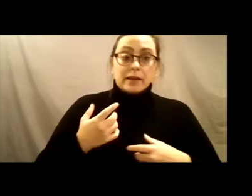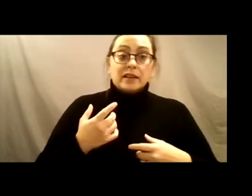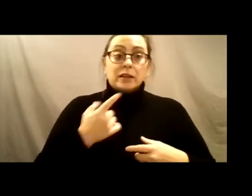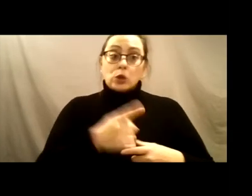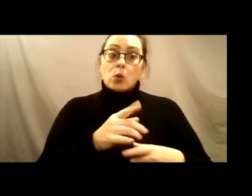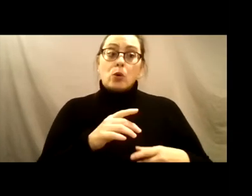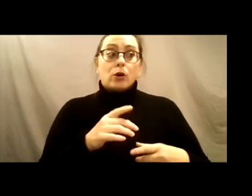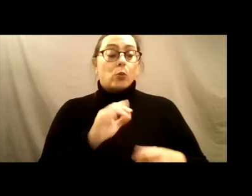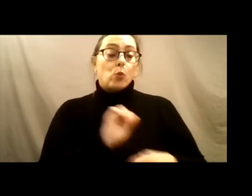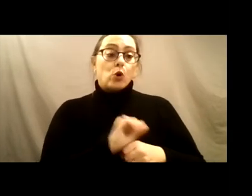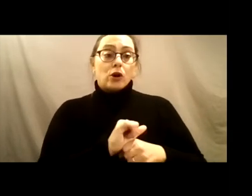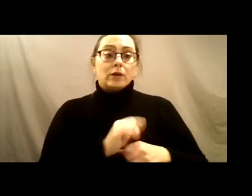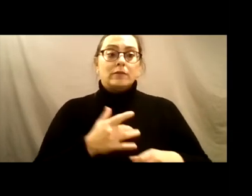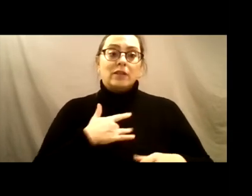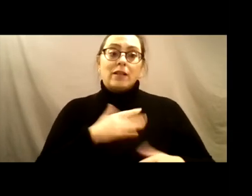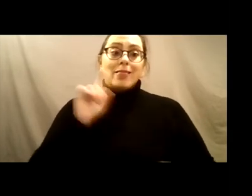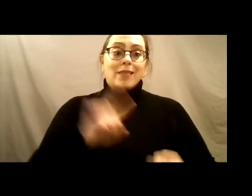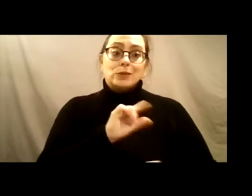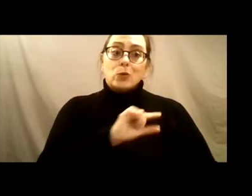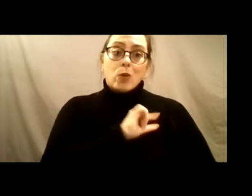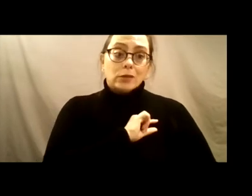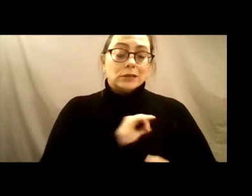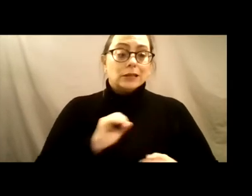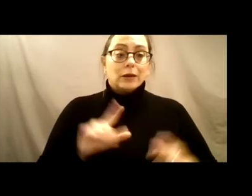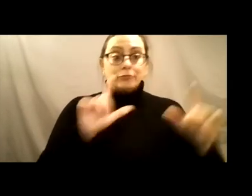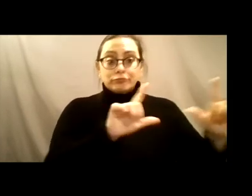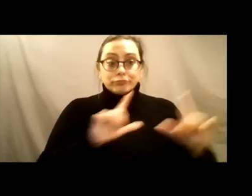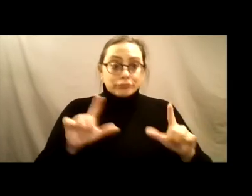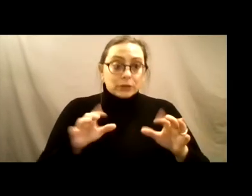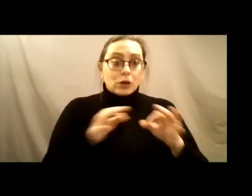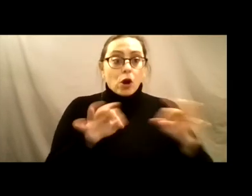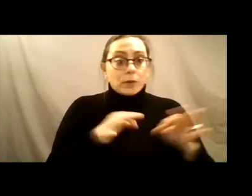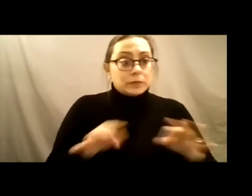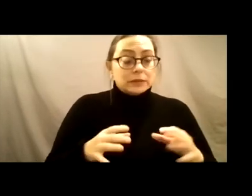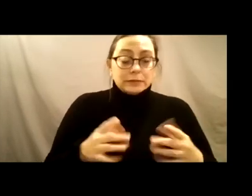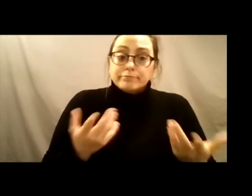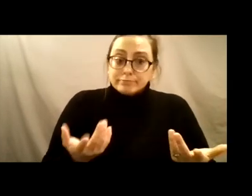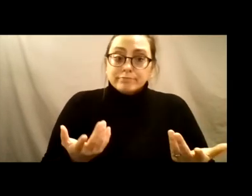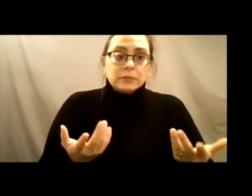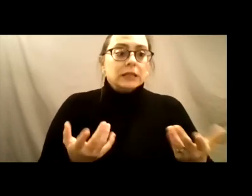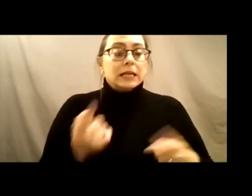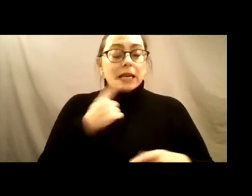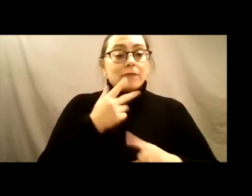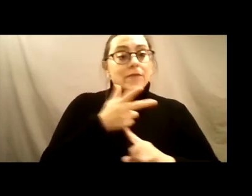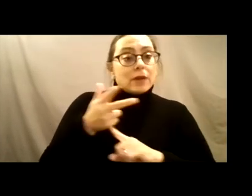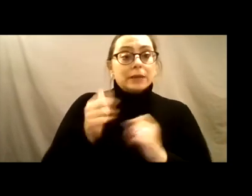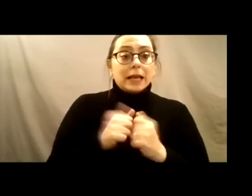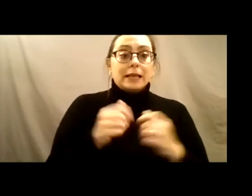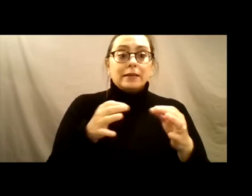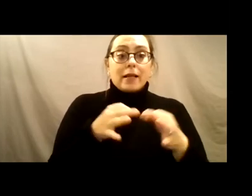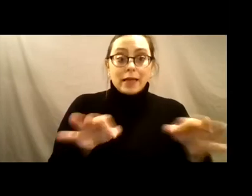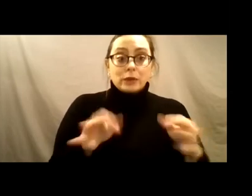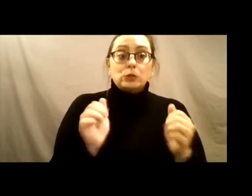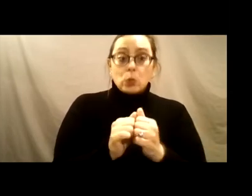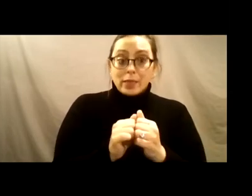work. Practice composing your scenes or frames with captions and subtitles in mind. If you're filming in a language paired with subtitles,